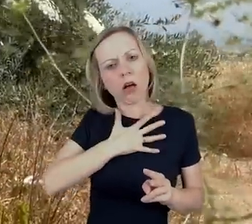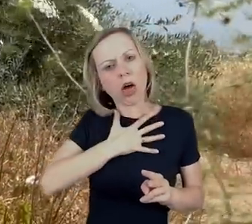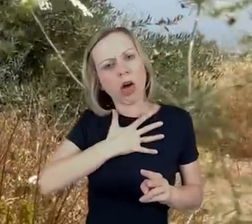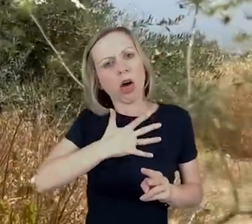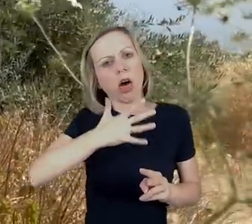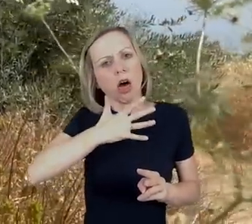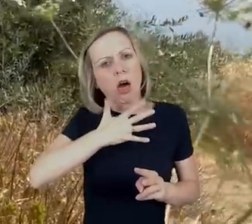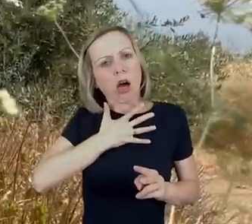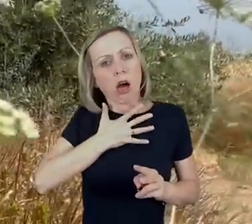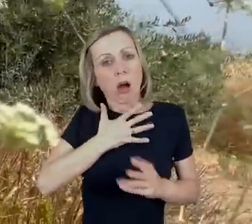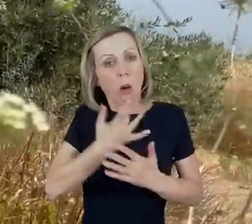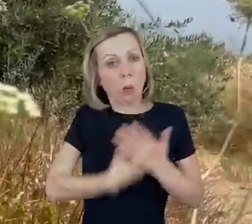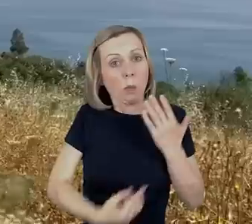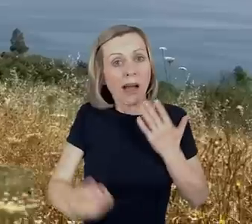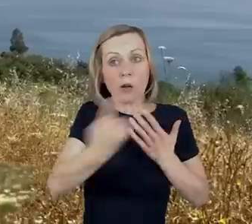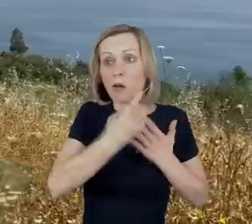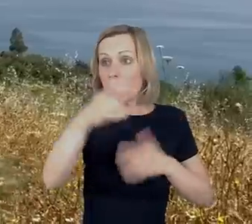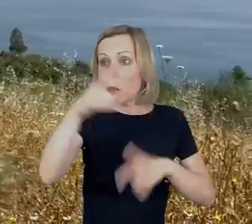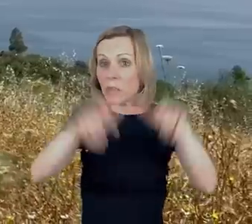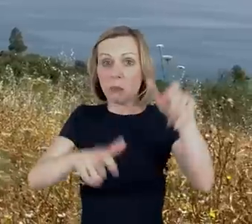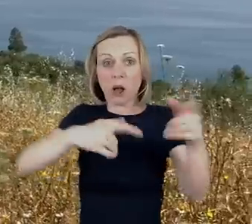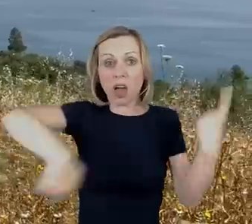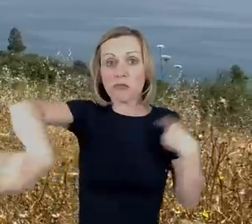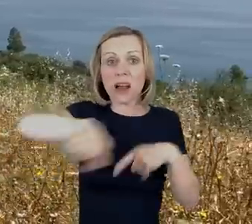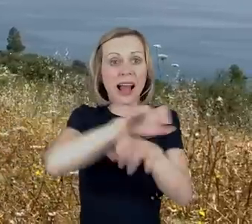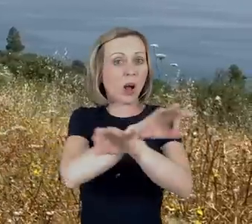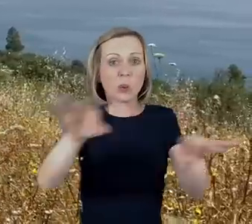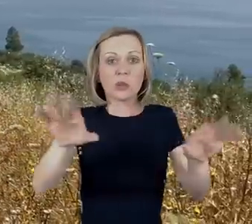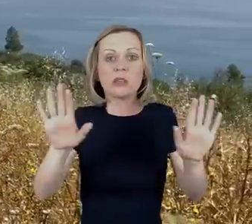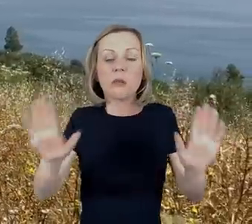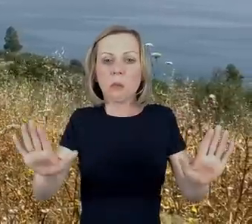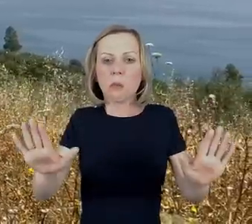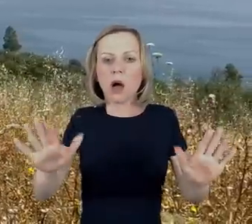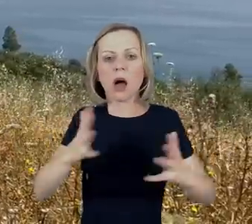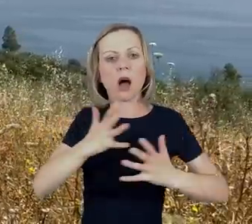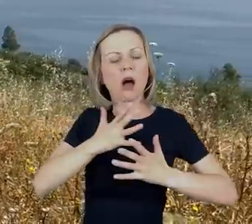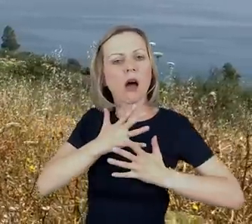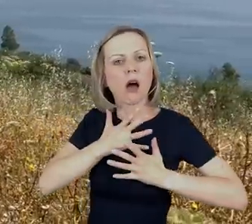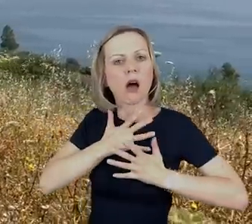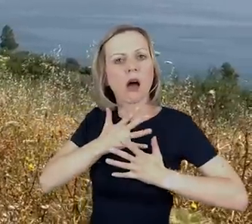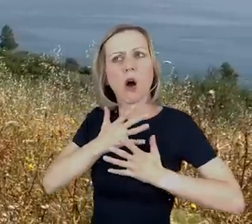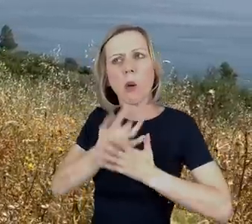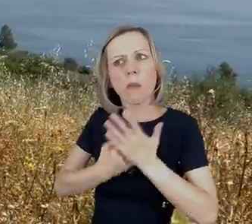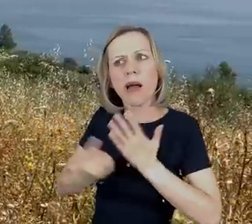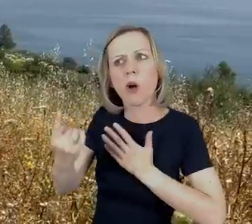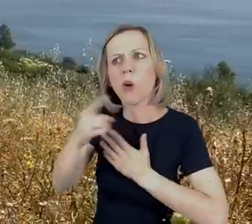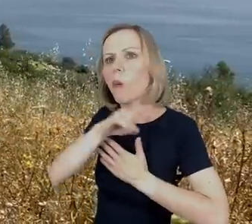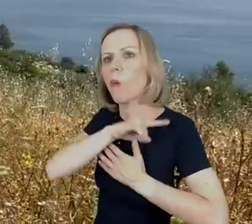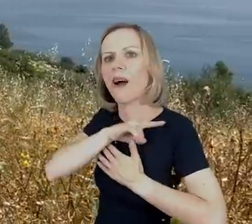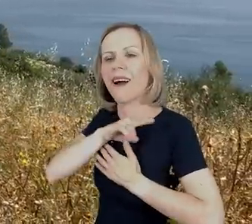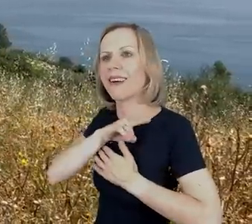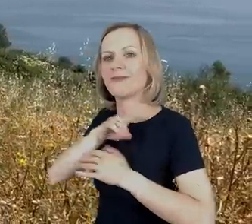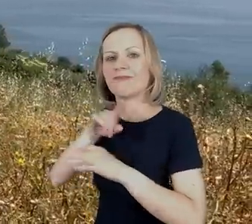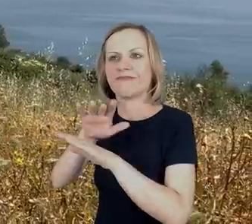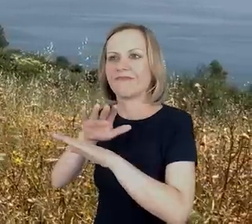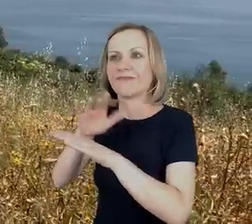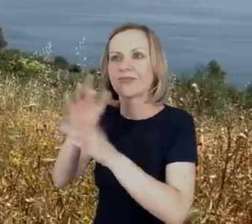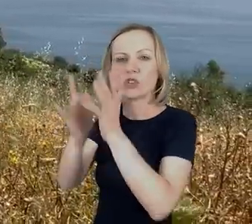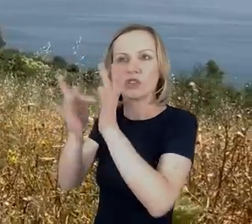I'm breathless, completely alone and yet not alone at all. This whole place breathes,